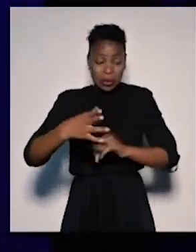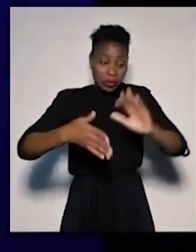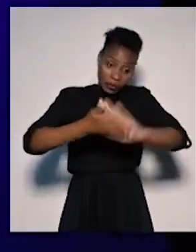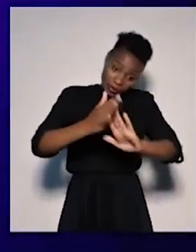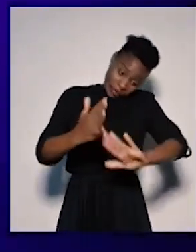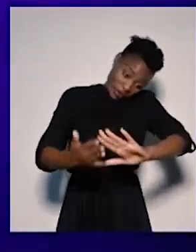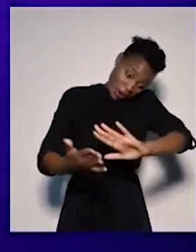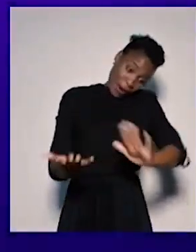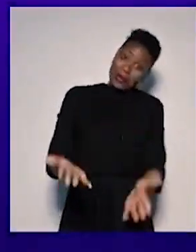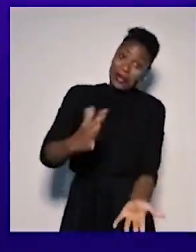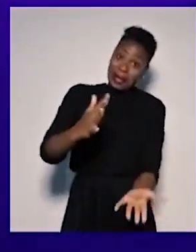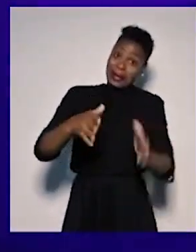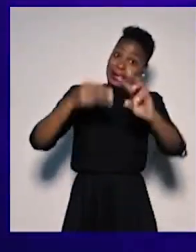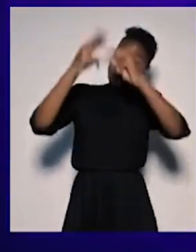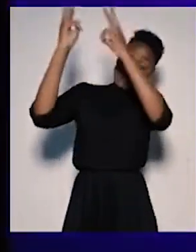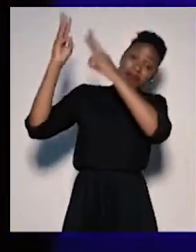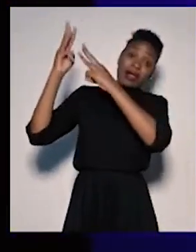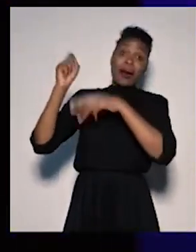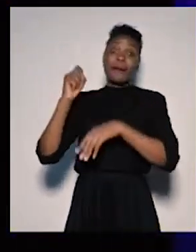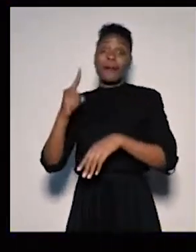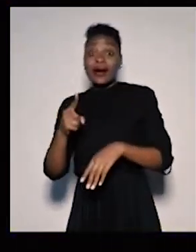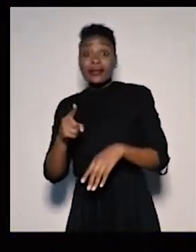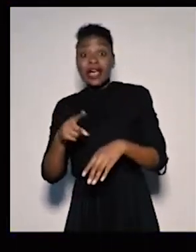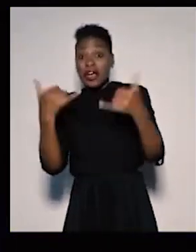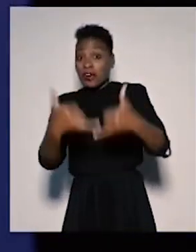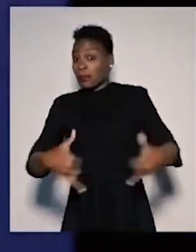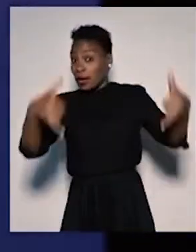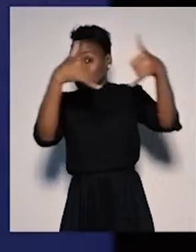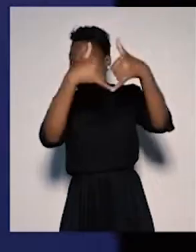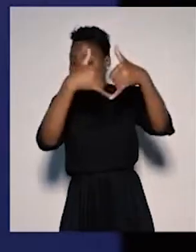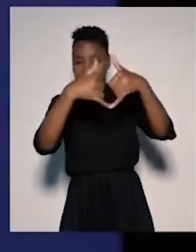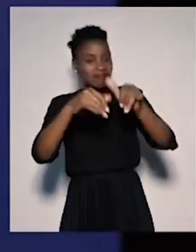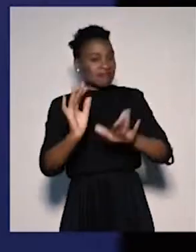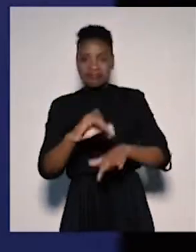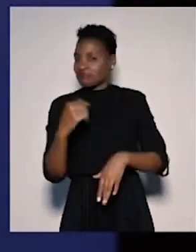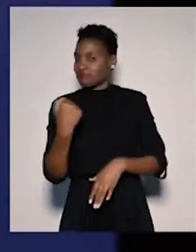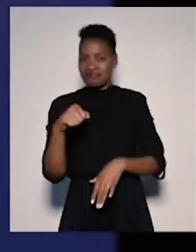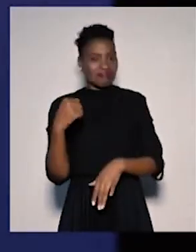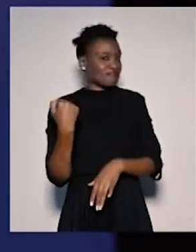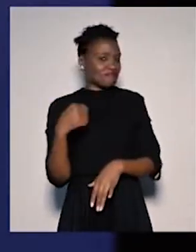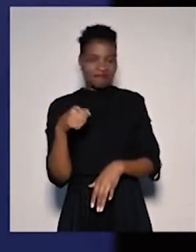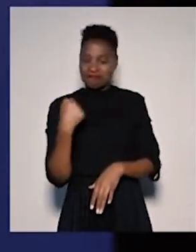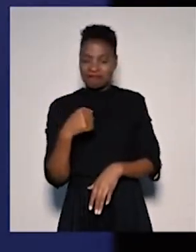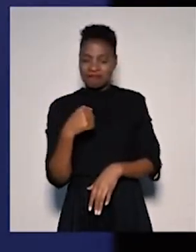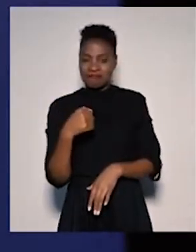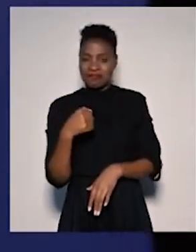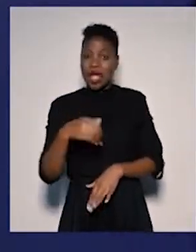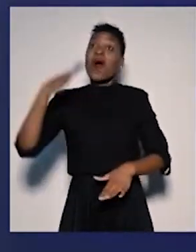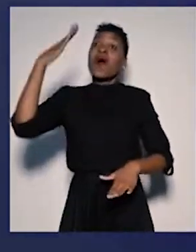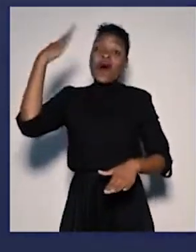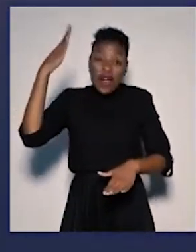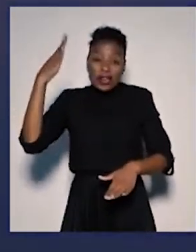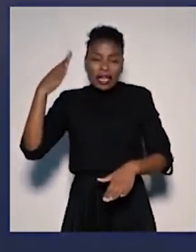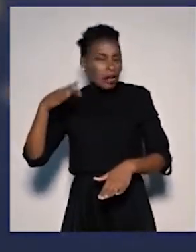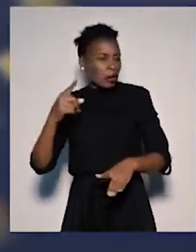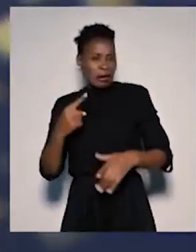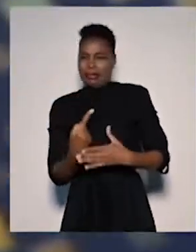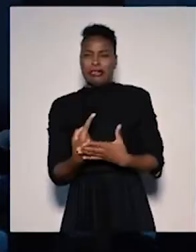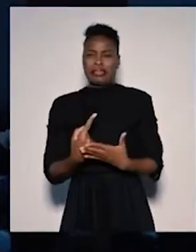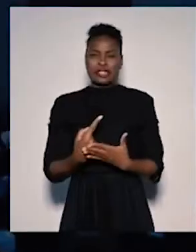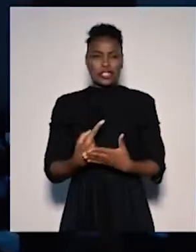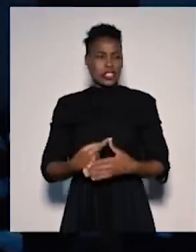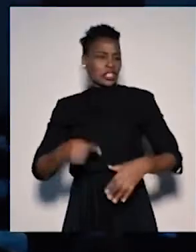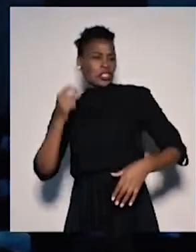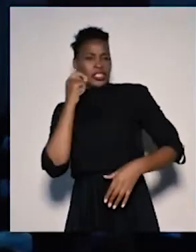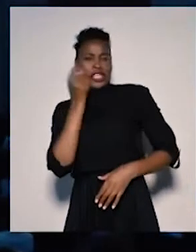die. But they will not get the rewards they're supposed to get in heaven. And God cannot parade them before the world